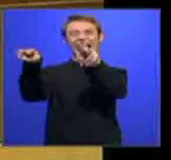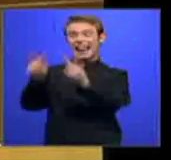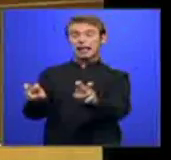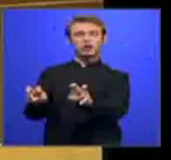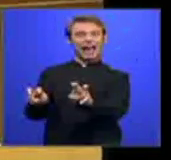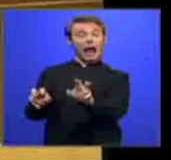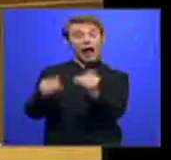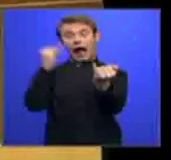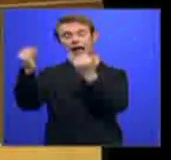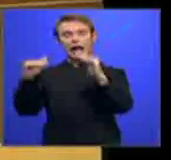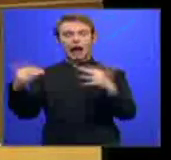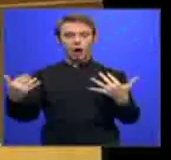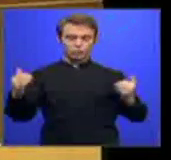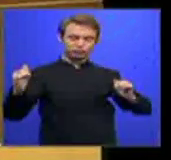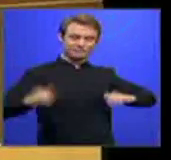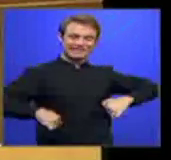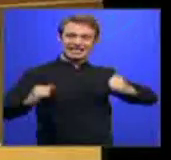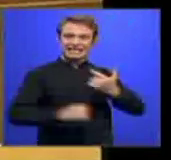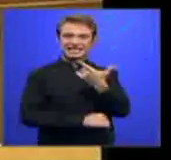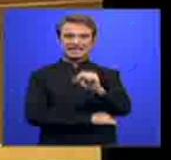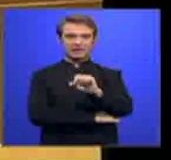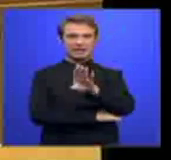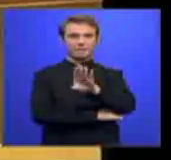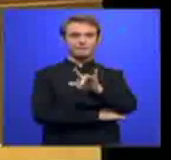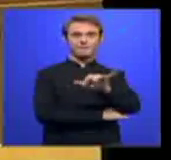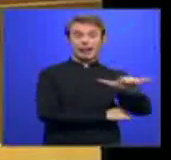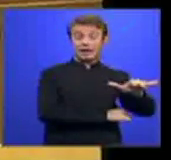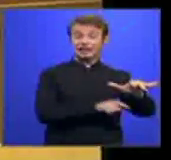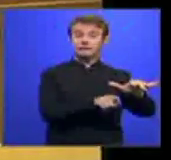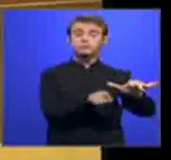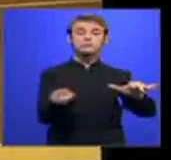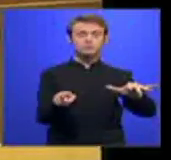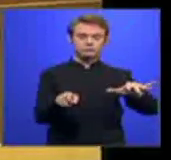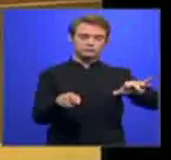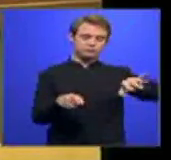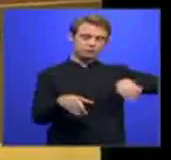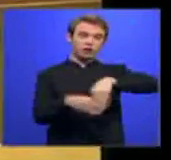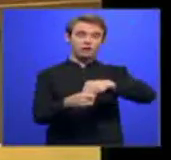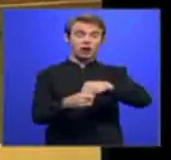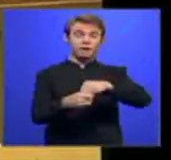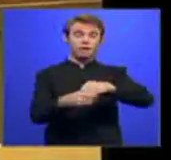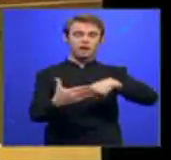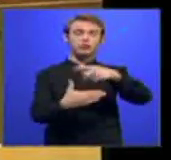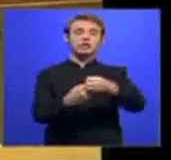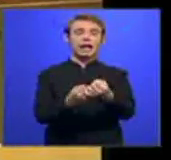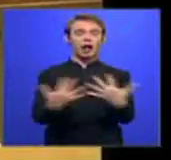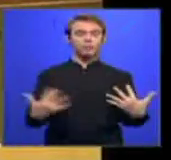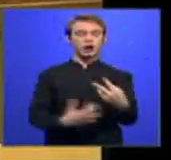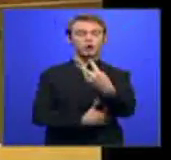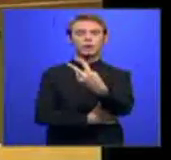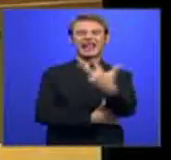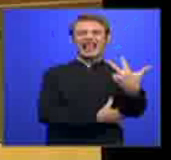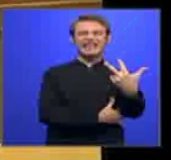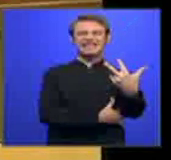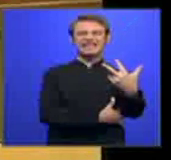This involves 28 projects in wind, solar, and small